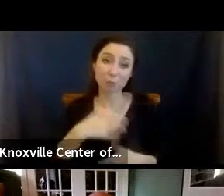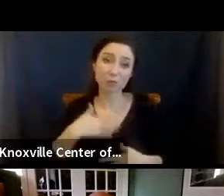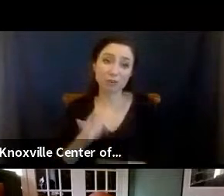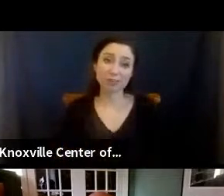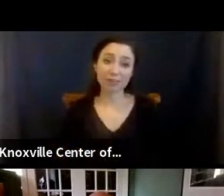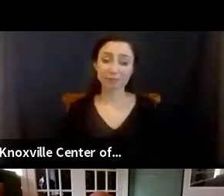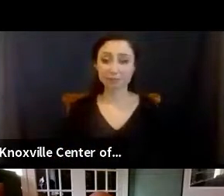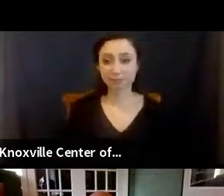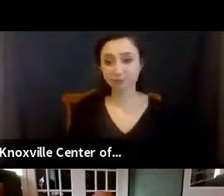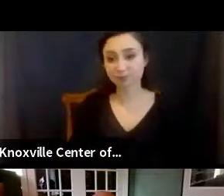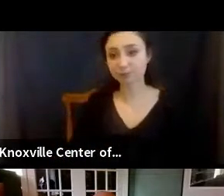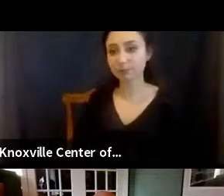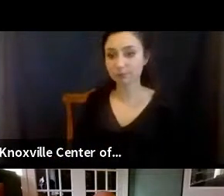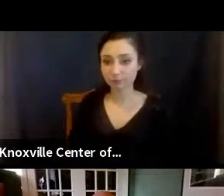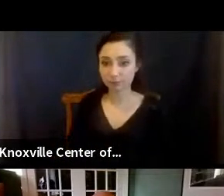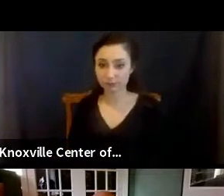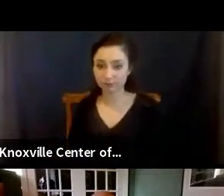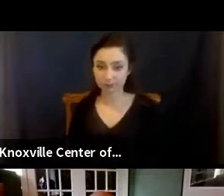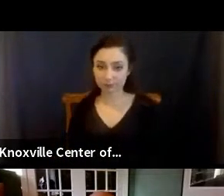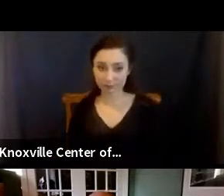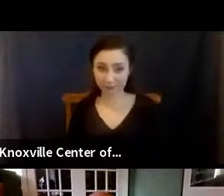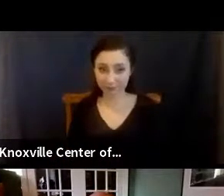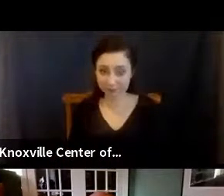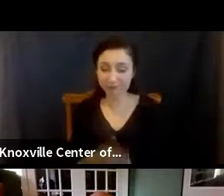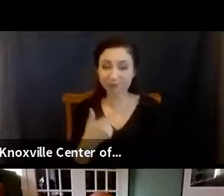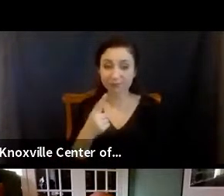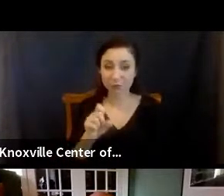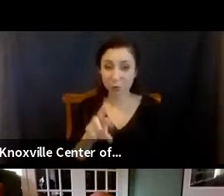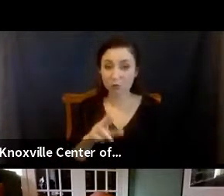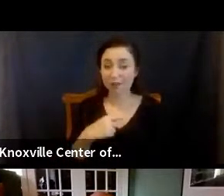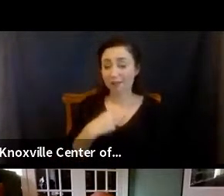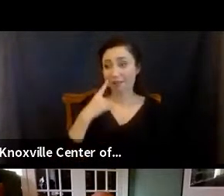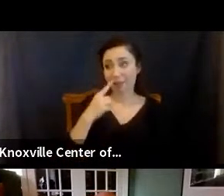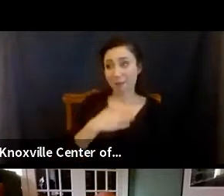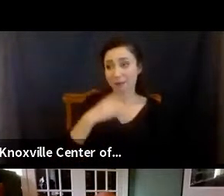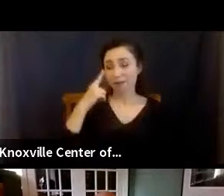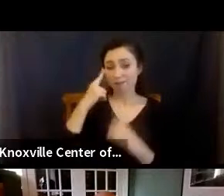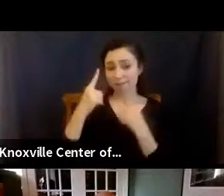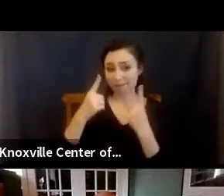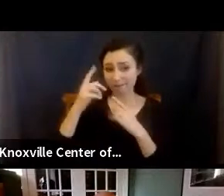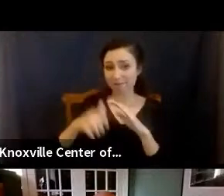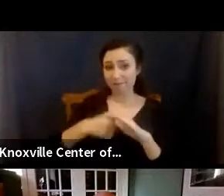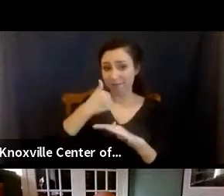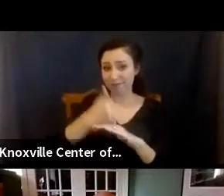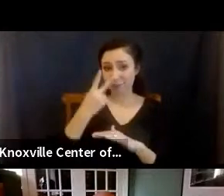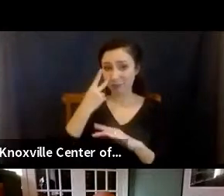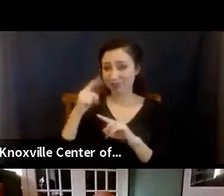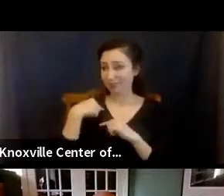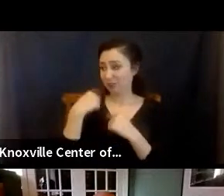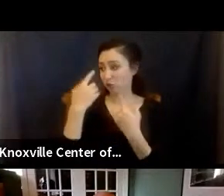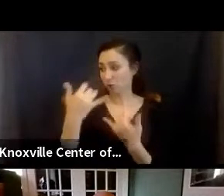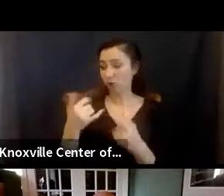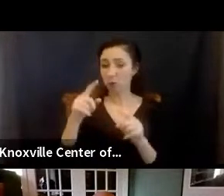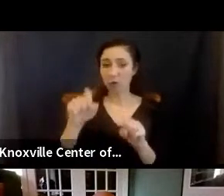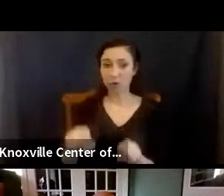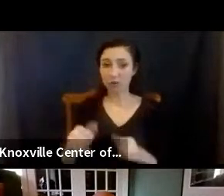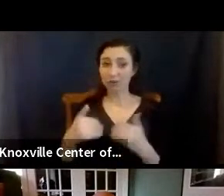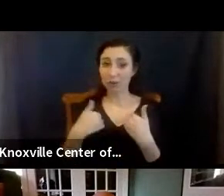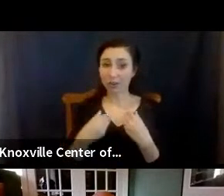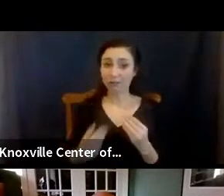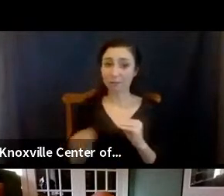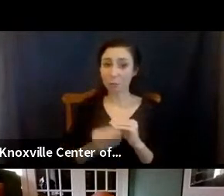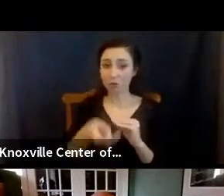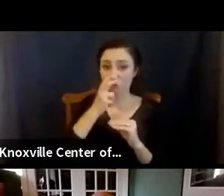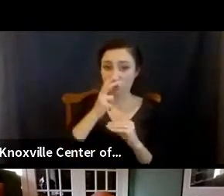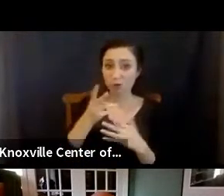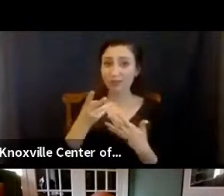I guess my thinking based on what we've seen so far is that we could even have more stringent regulations. There would be some